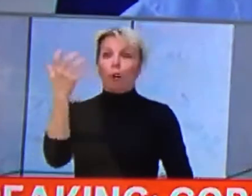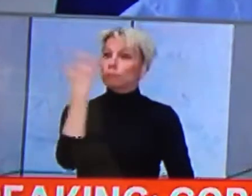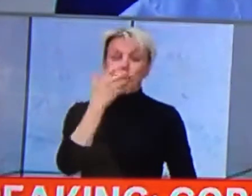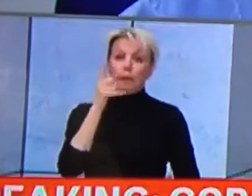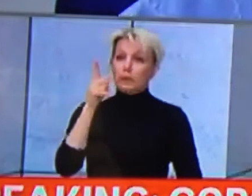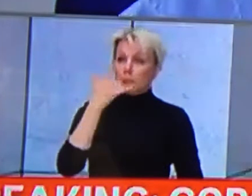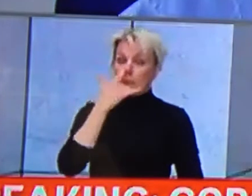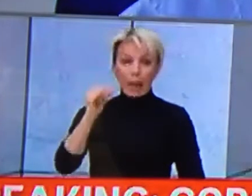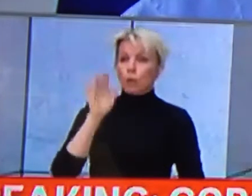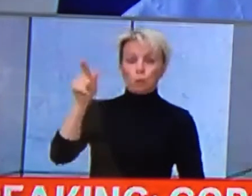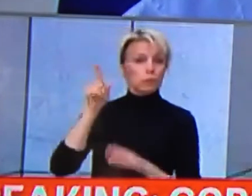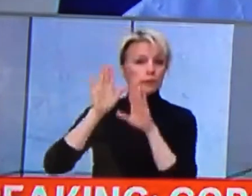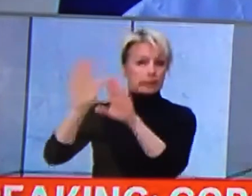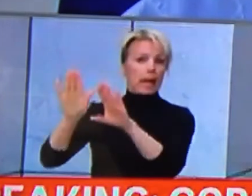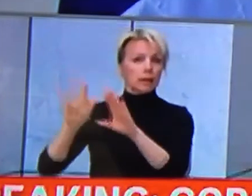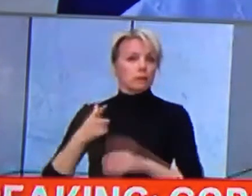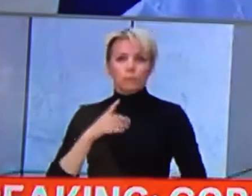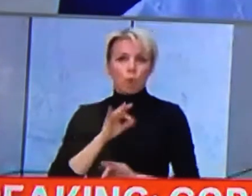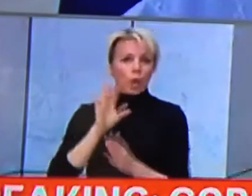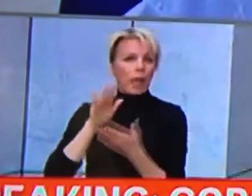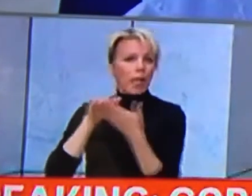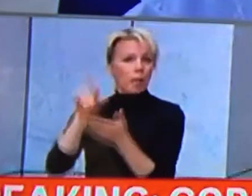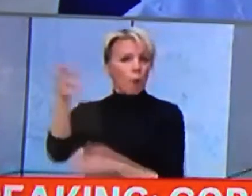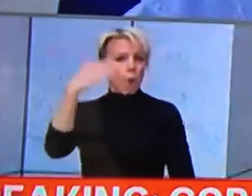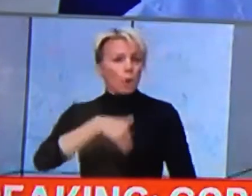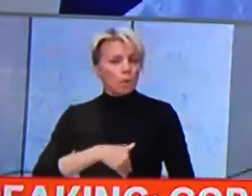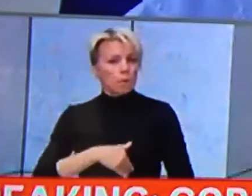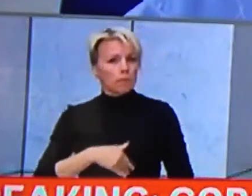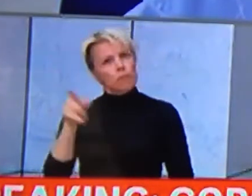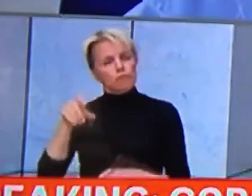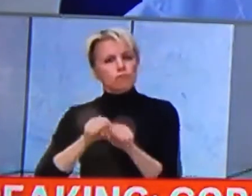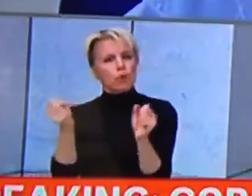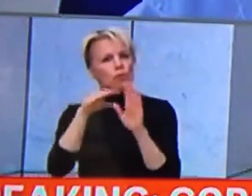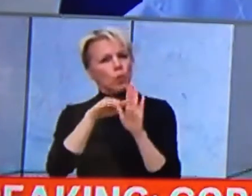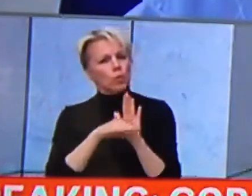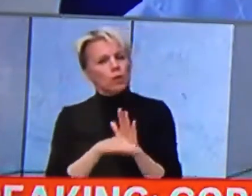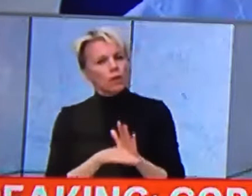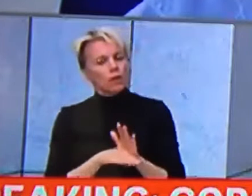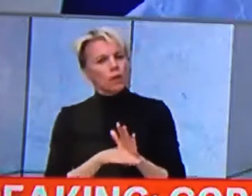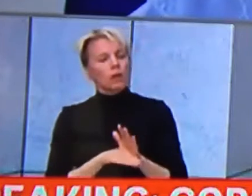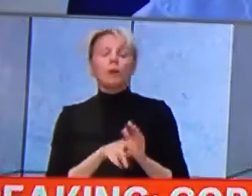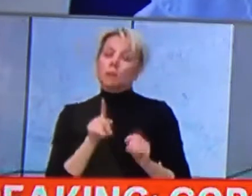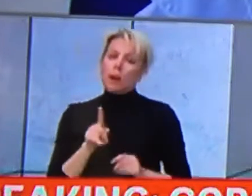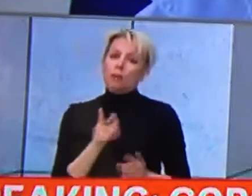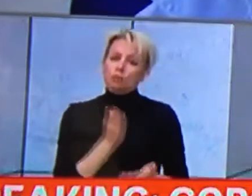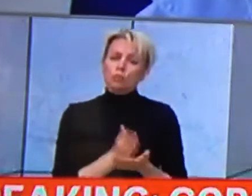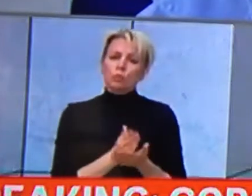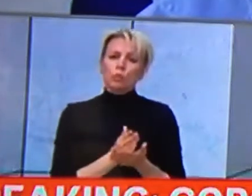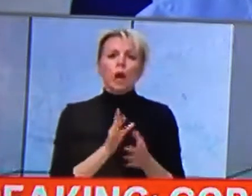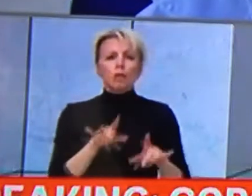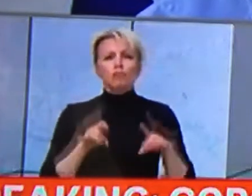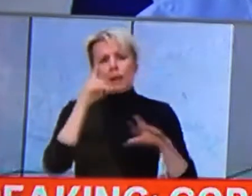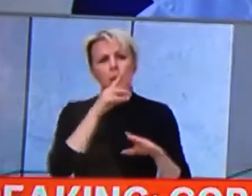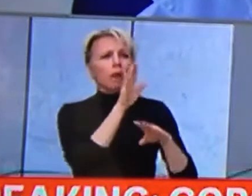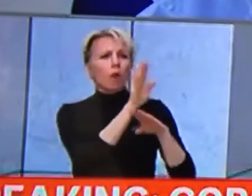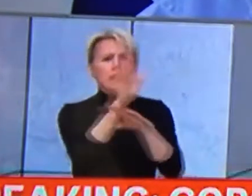people we need to go and support. But it is the job of the government. Australian citizens, wherever they are, through our consular services, get that support, and we'll be